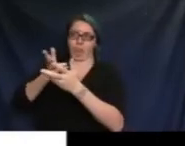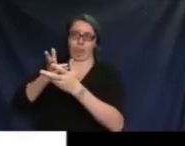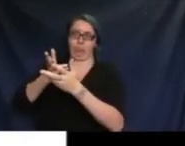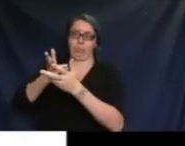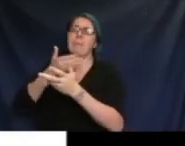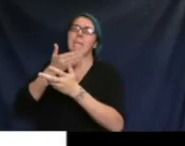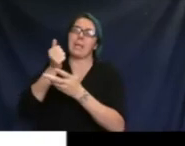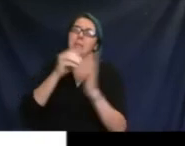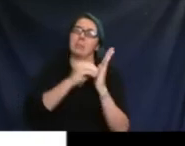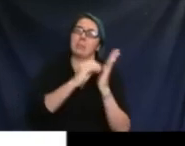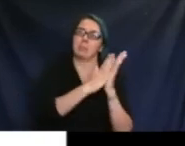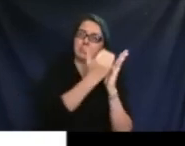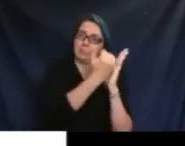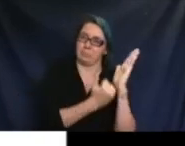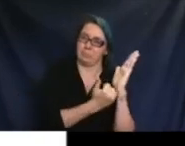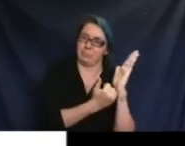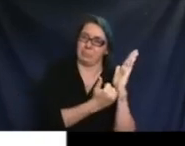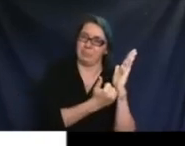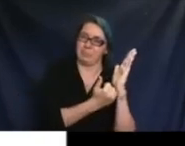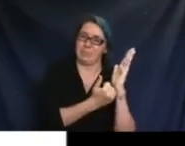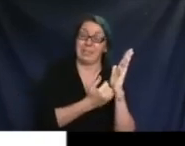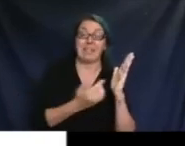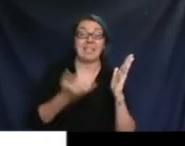discover after that you actually need to pay for some things.